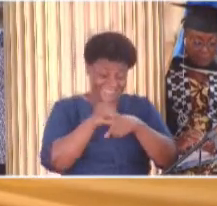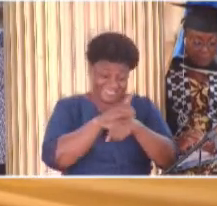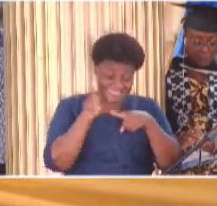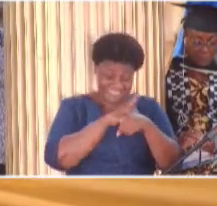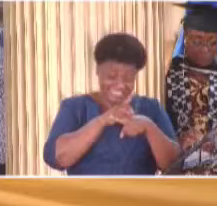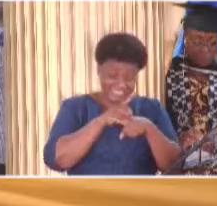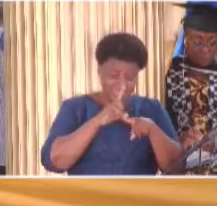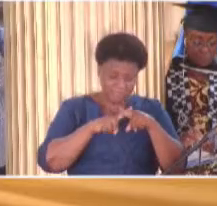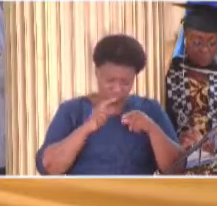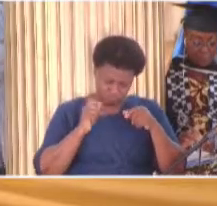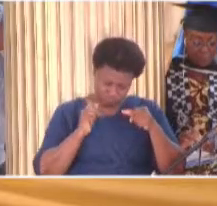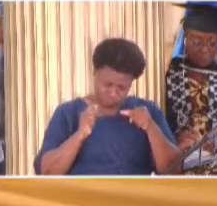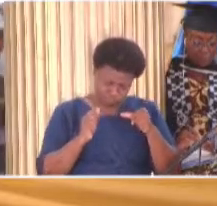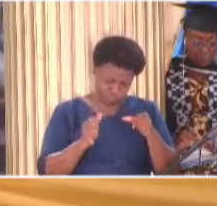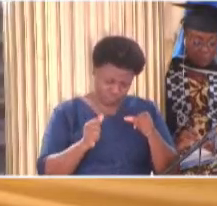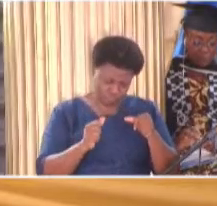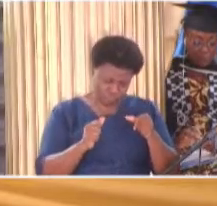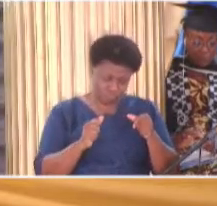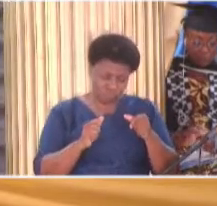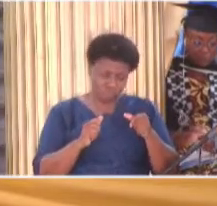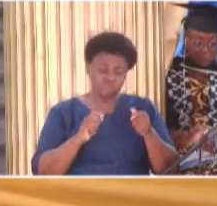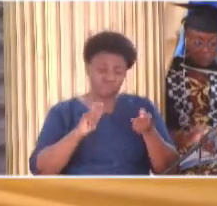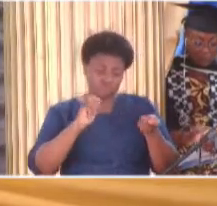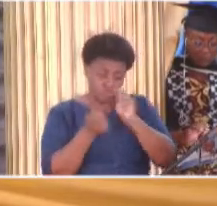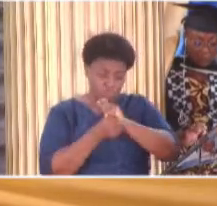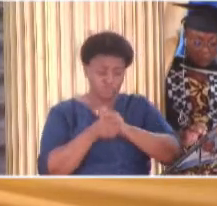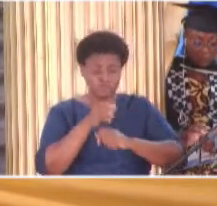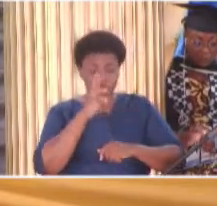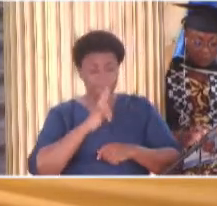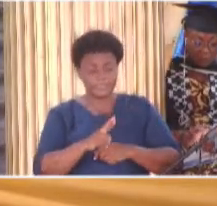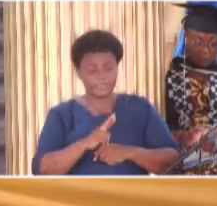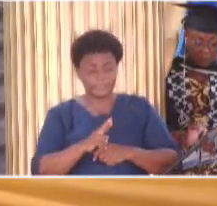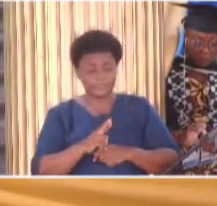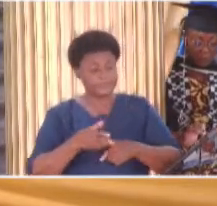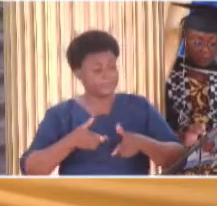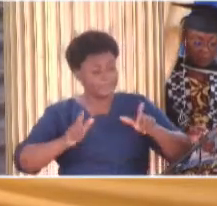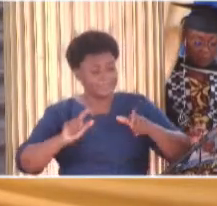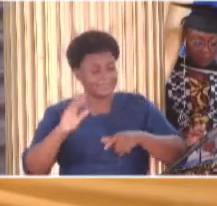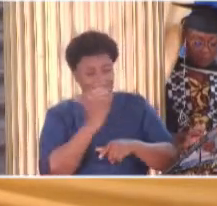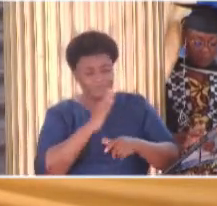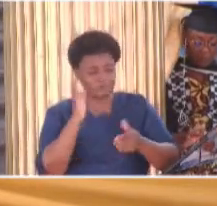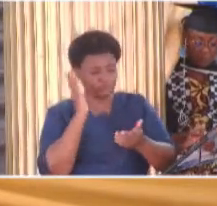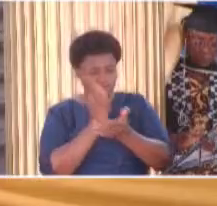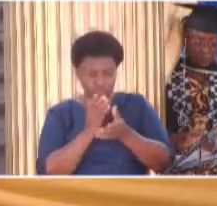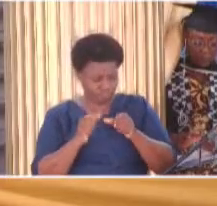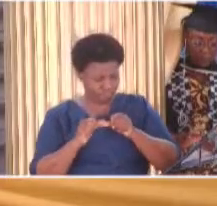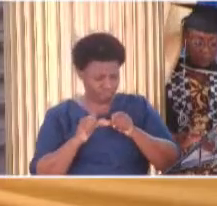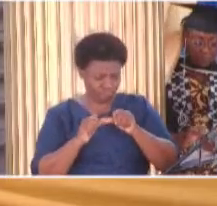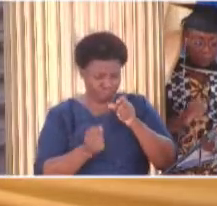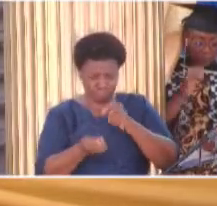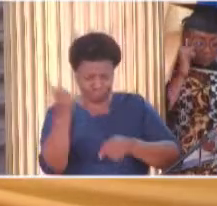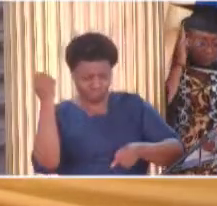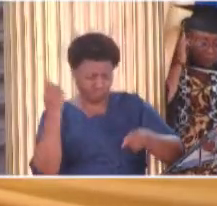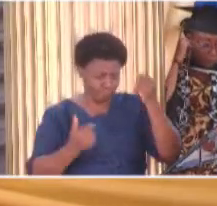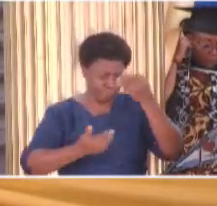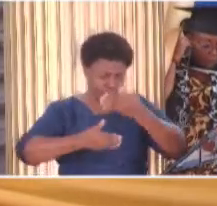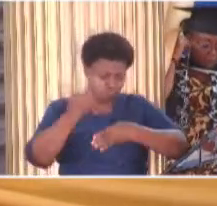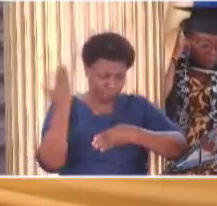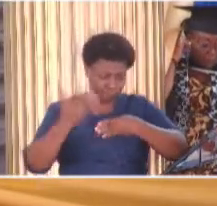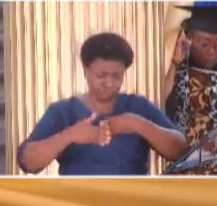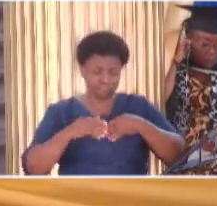and perseverance turn dreams into reality. Let us never stop pushing boundaries, never stop